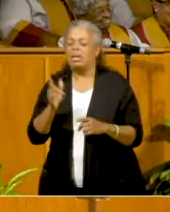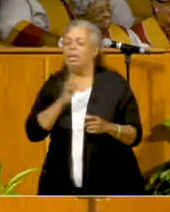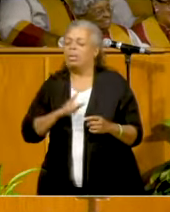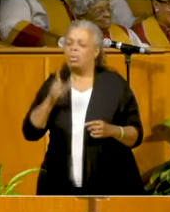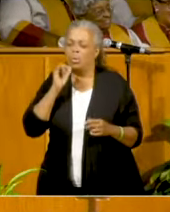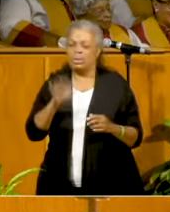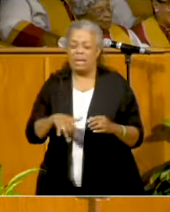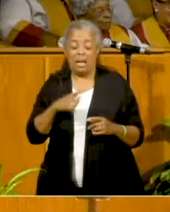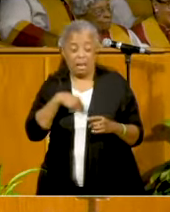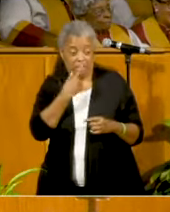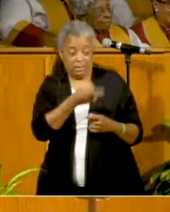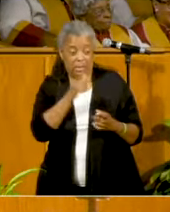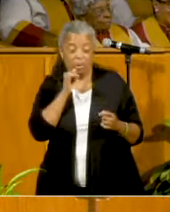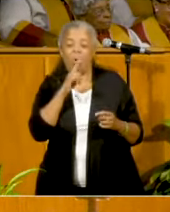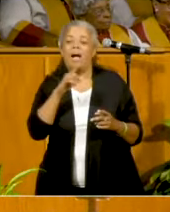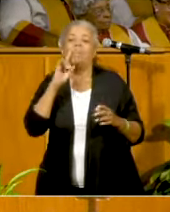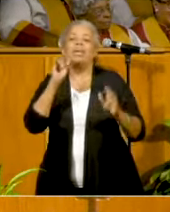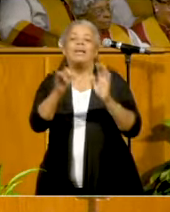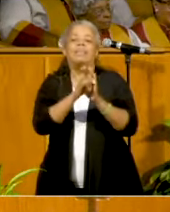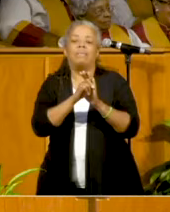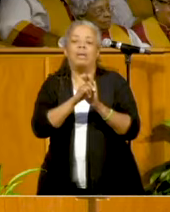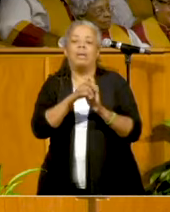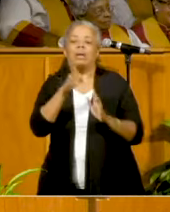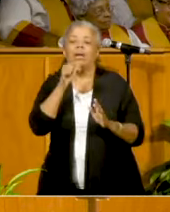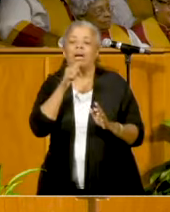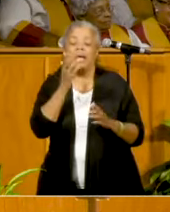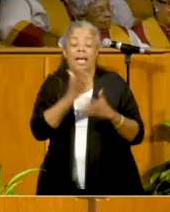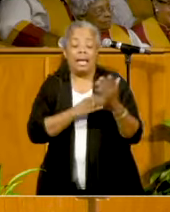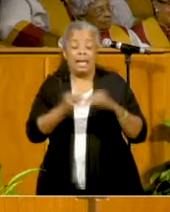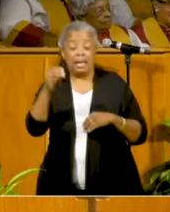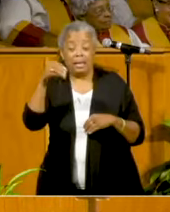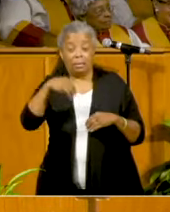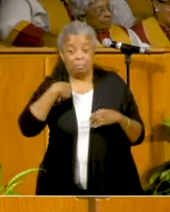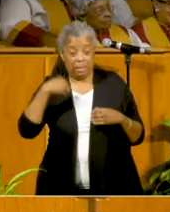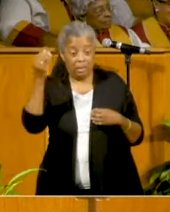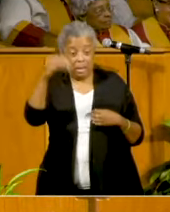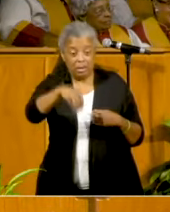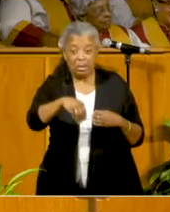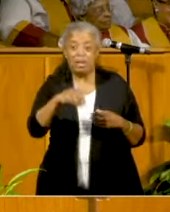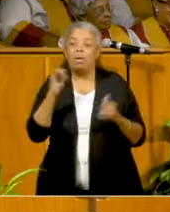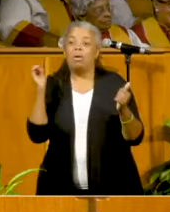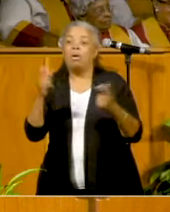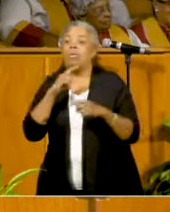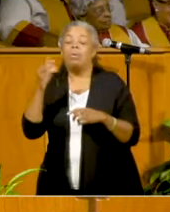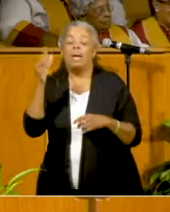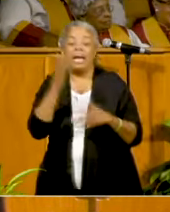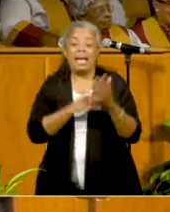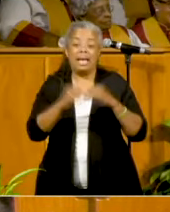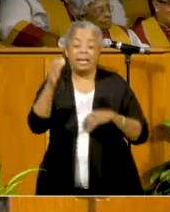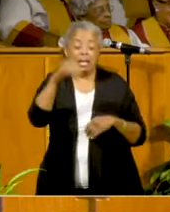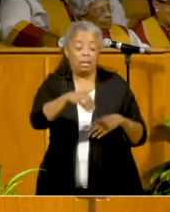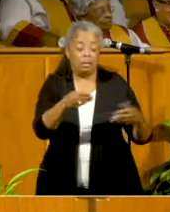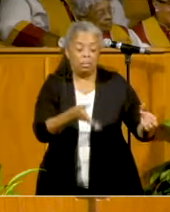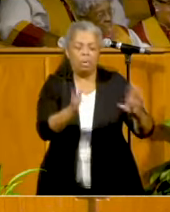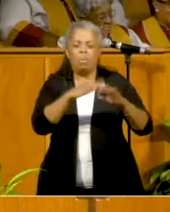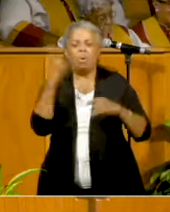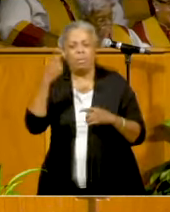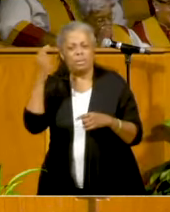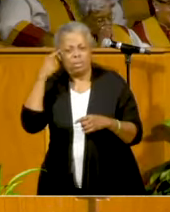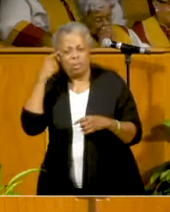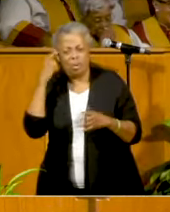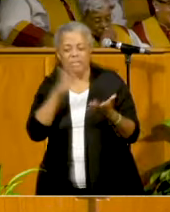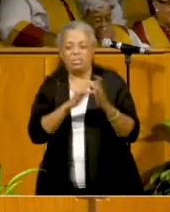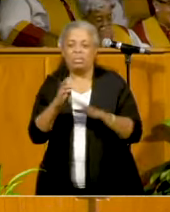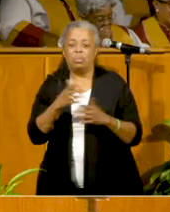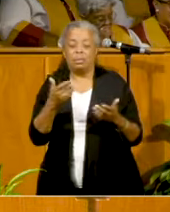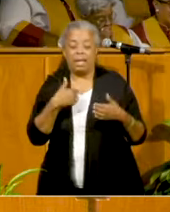who is it? He said, oh, I'm going to tell you who I identify. Whoever put his hand in the bowl. Right? And so in our mind, we've always thought that Jesus